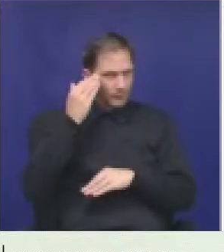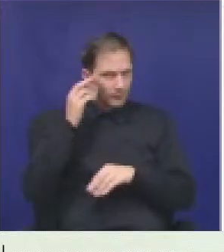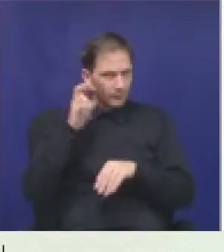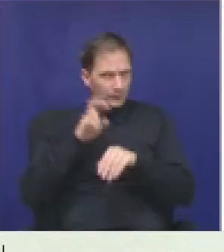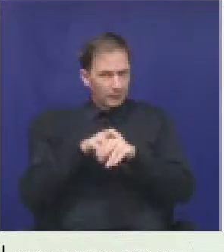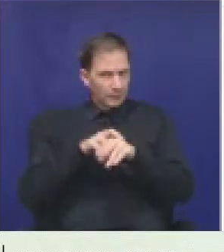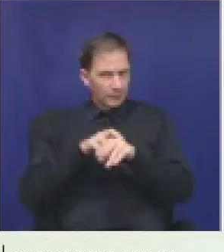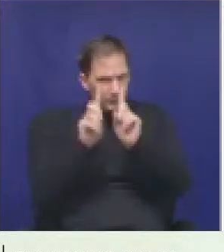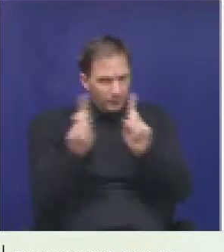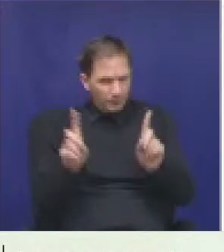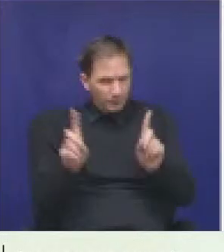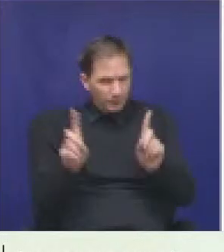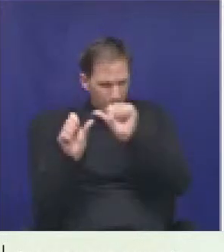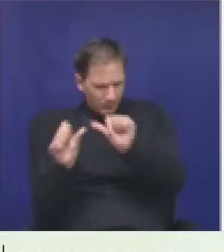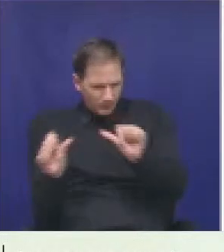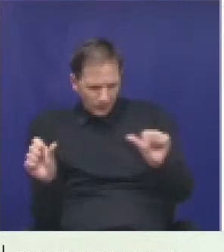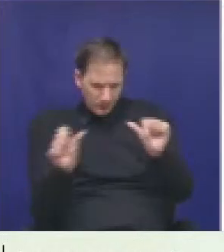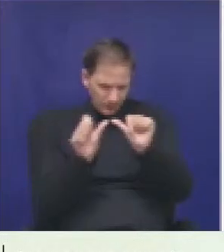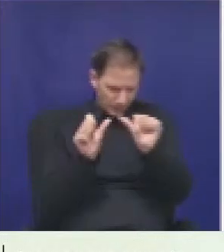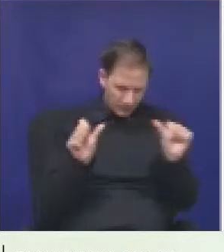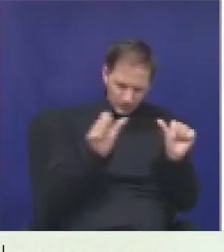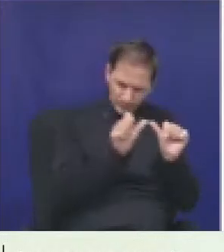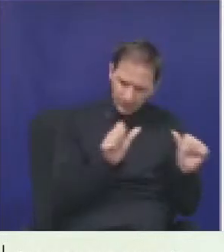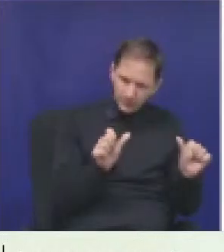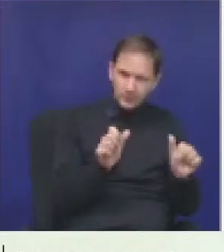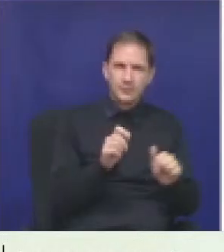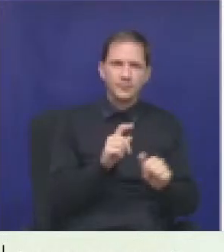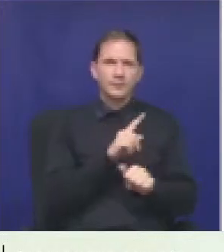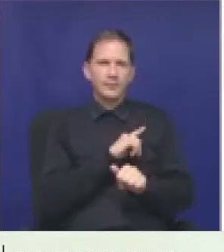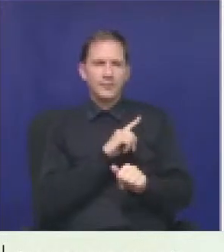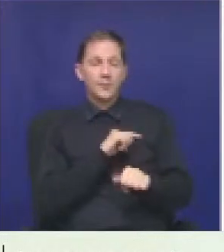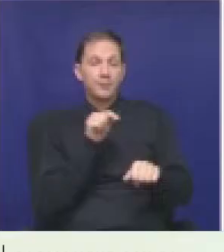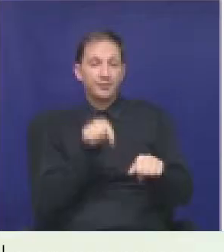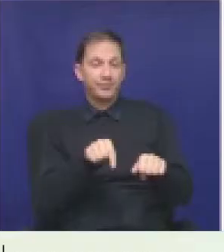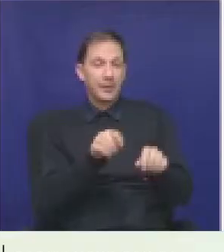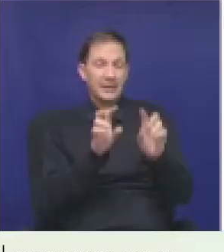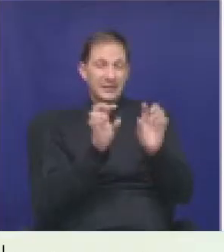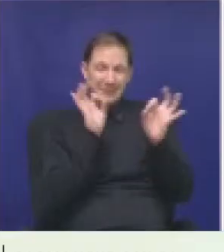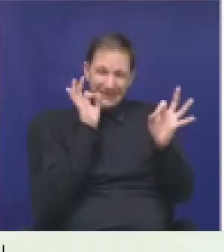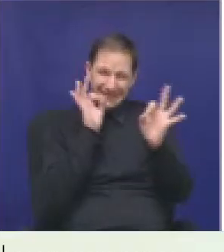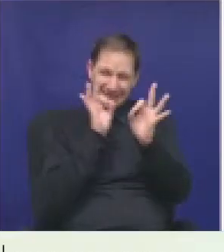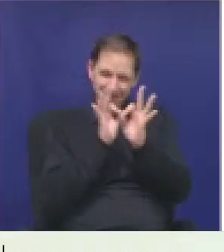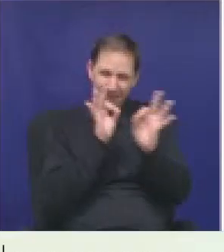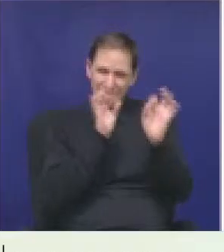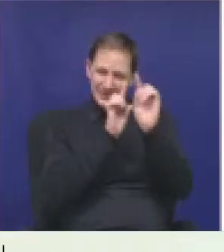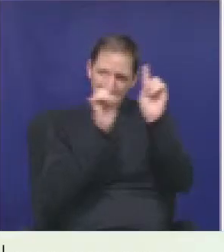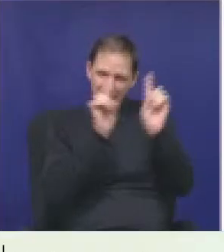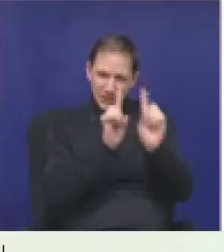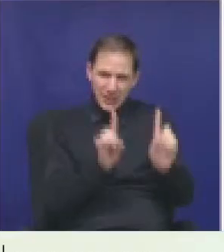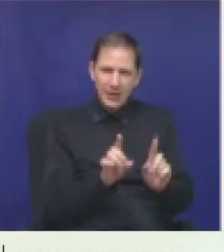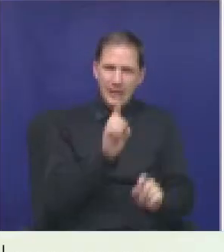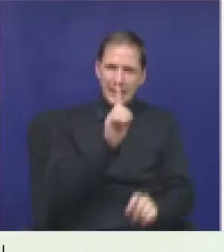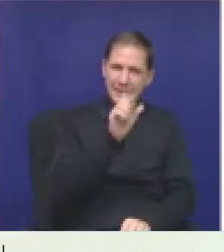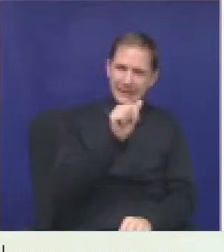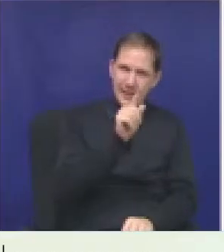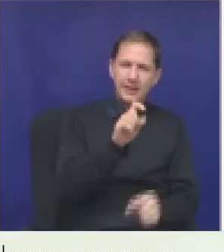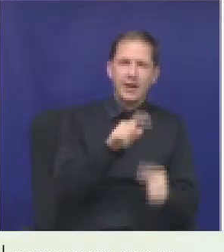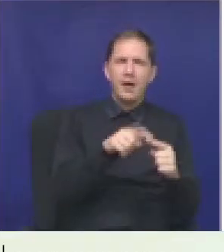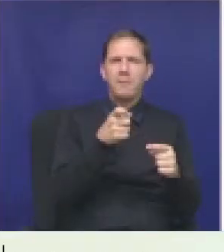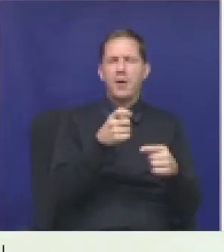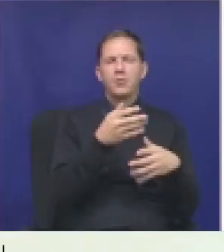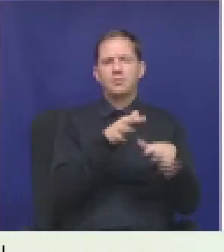specialized measurement. In addition to that, the specialized data that we receive about unemployment is